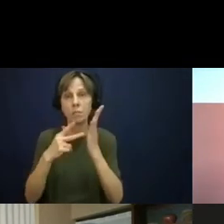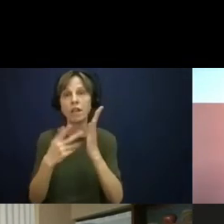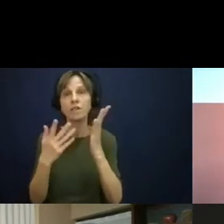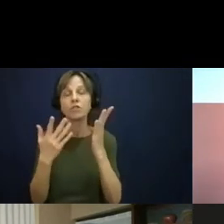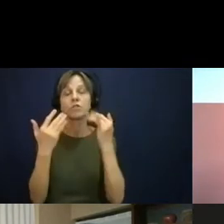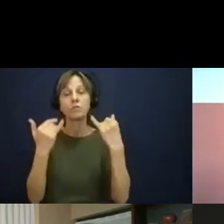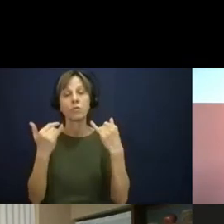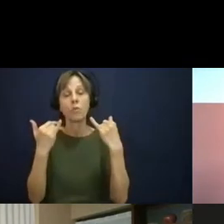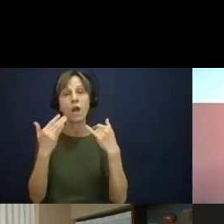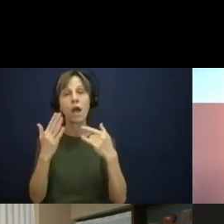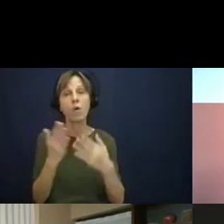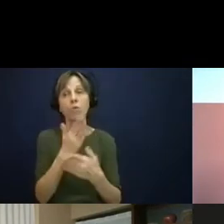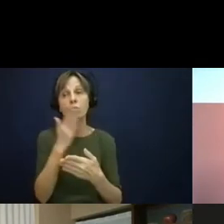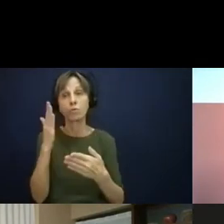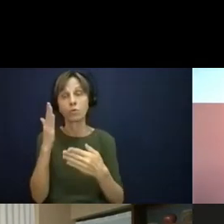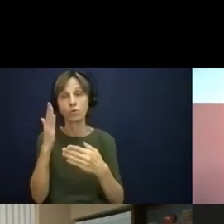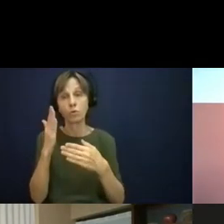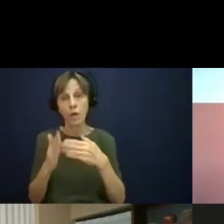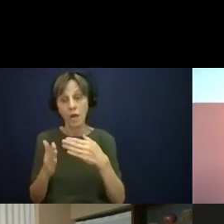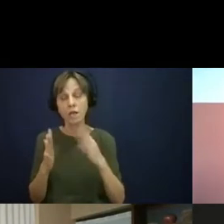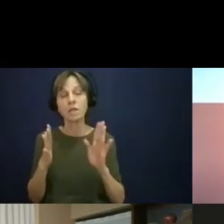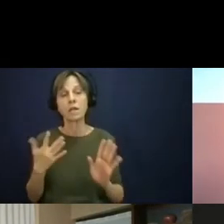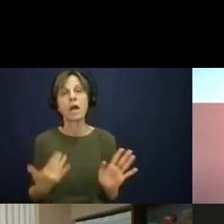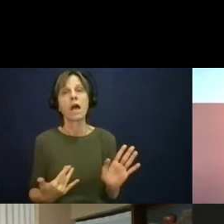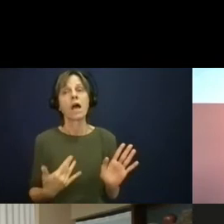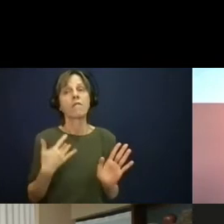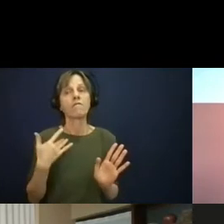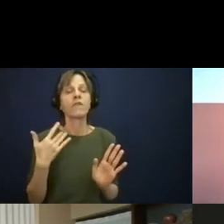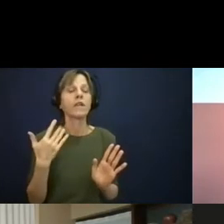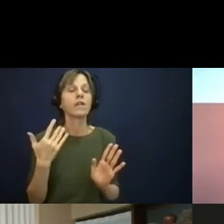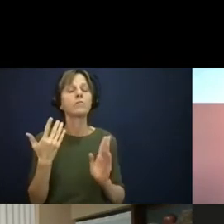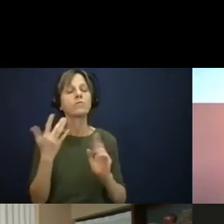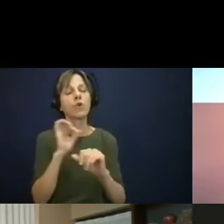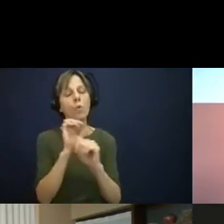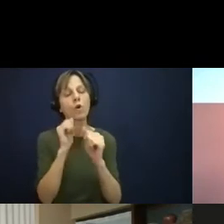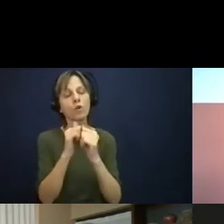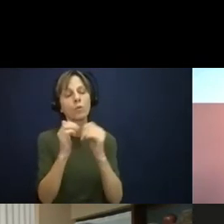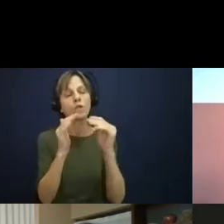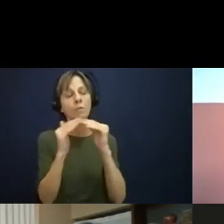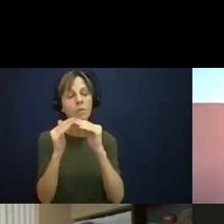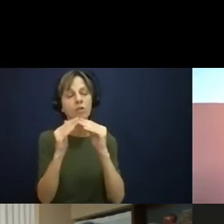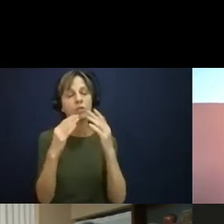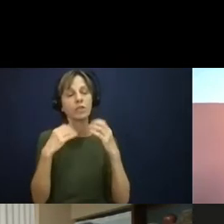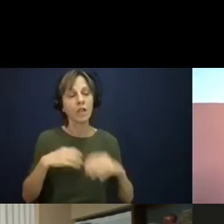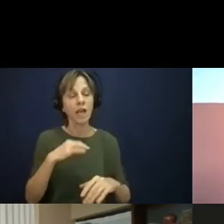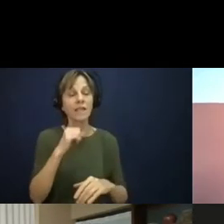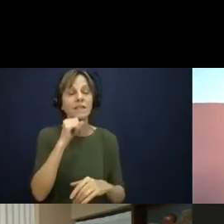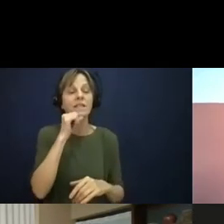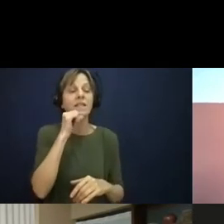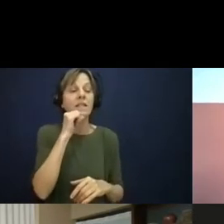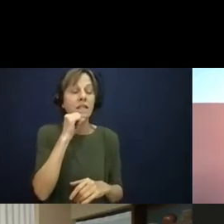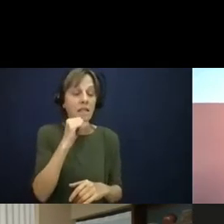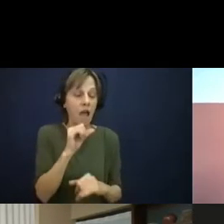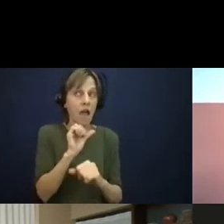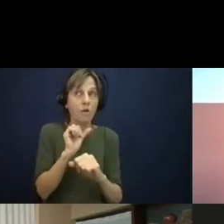I feel that to work with peers and clients who are not employed by organizations does mean more